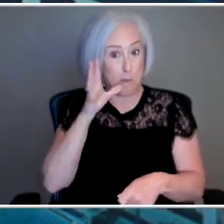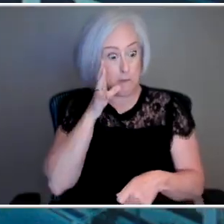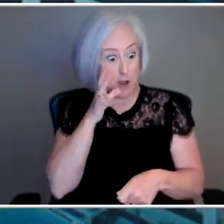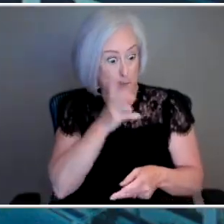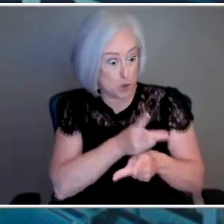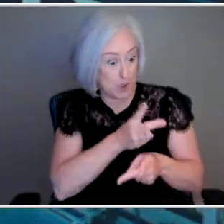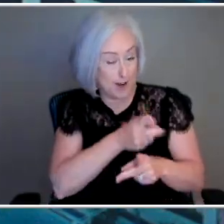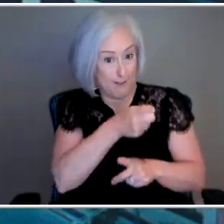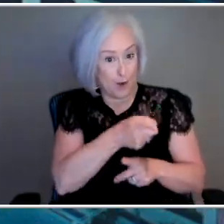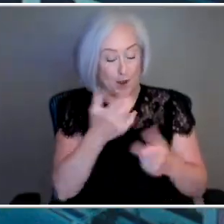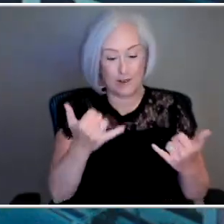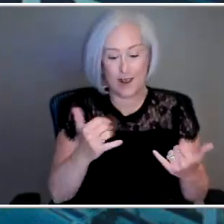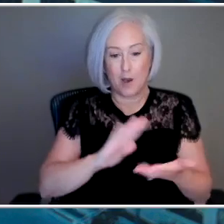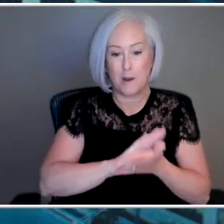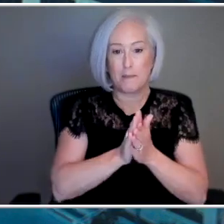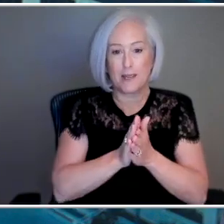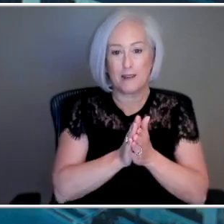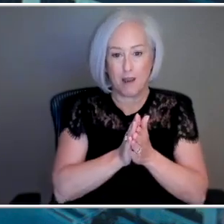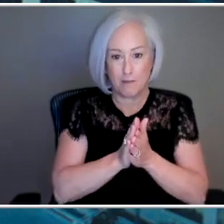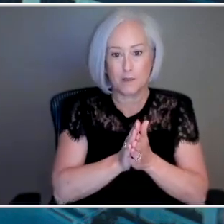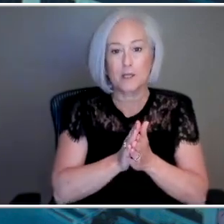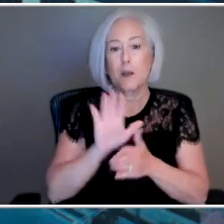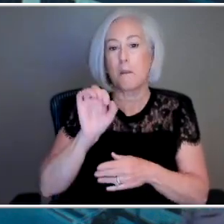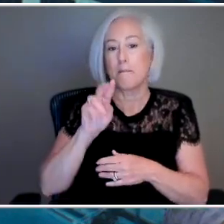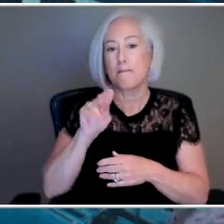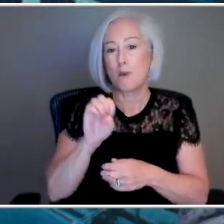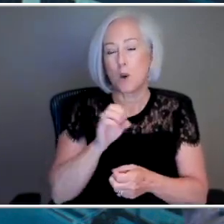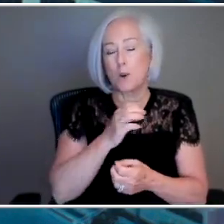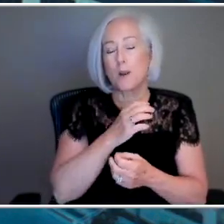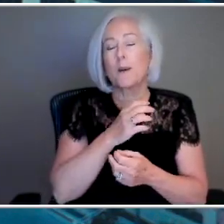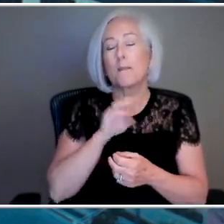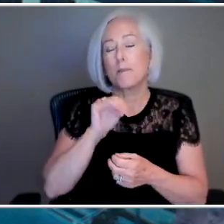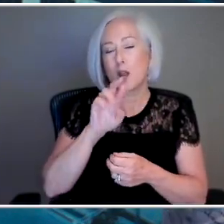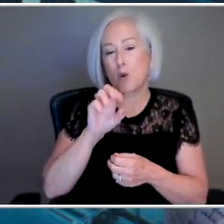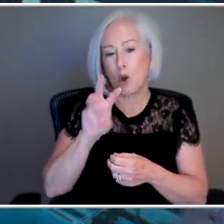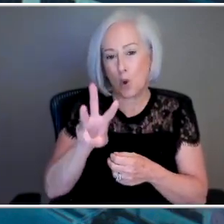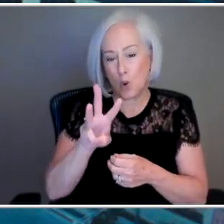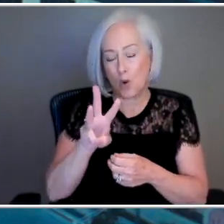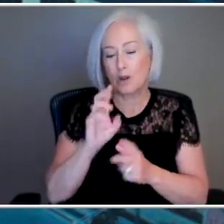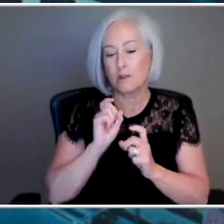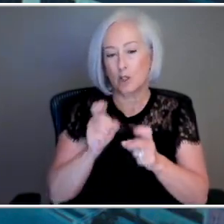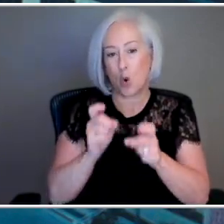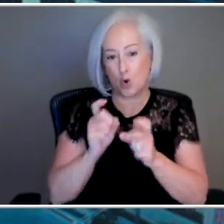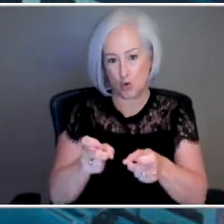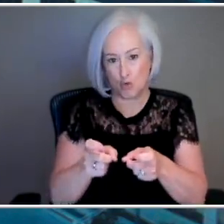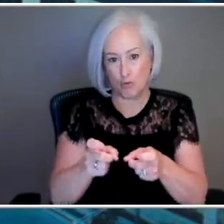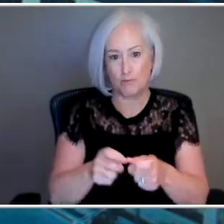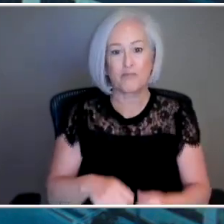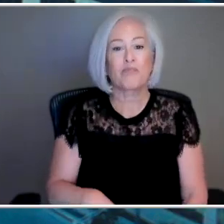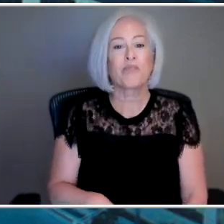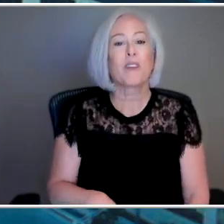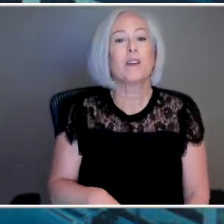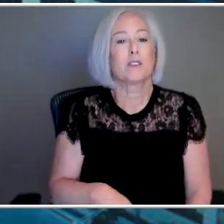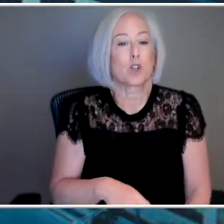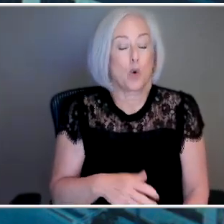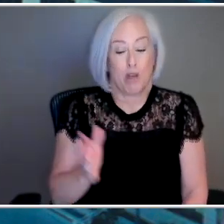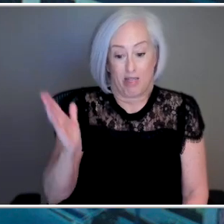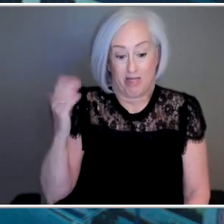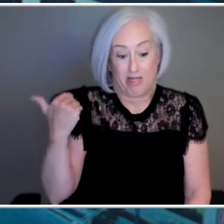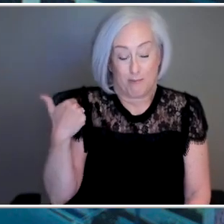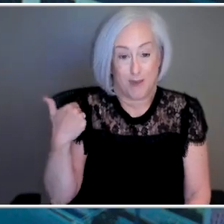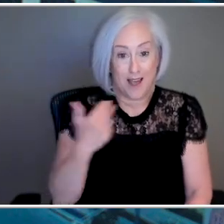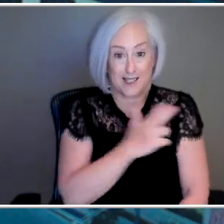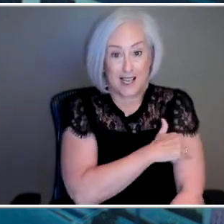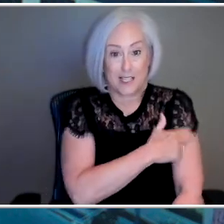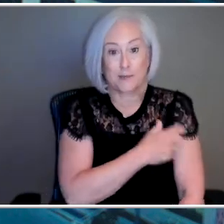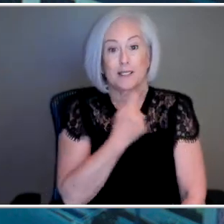they had said at the other hospital that he was most likely going to need a transplant, so that's why they had him transferred